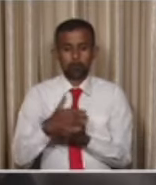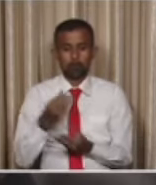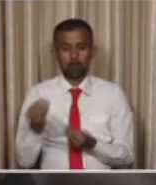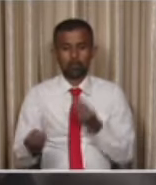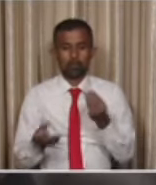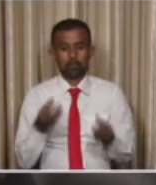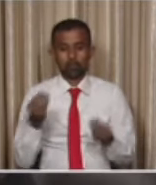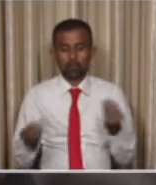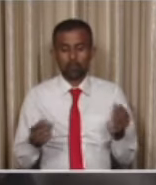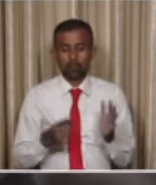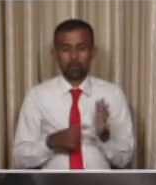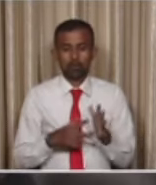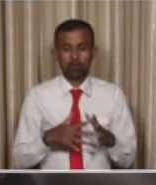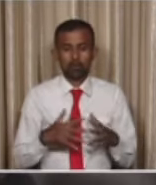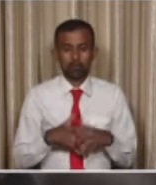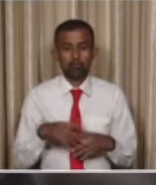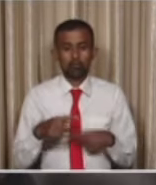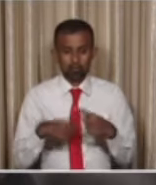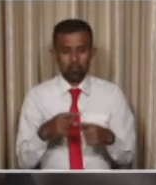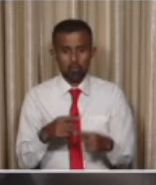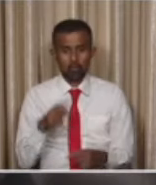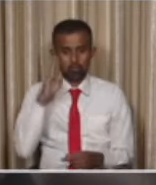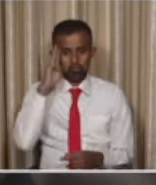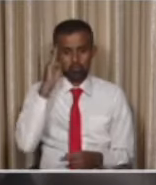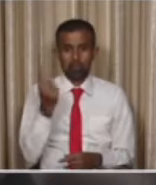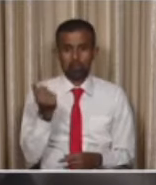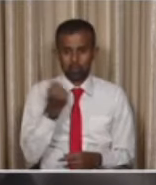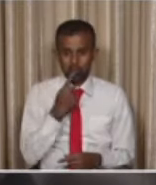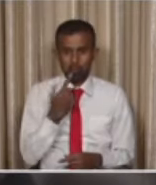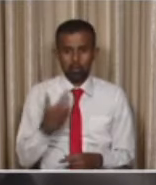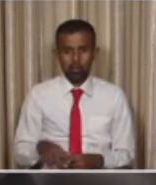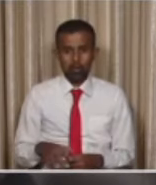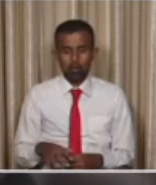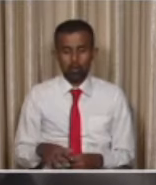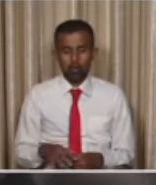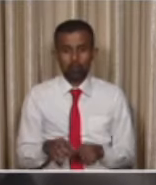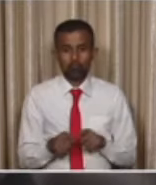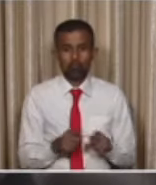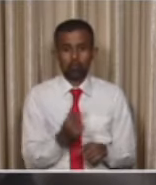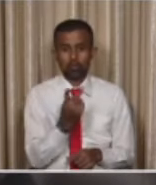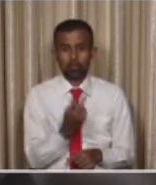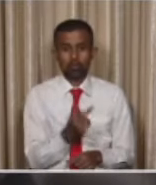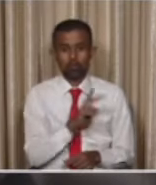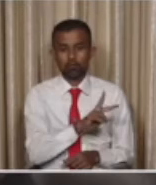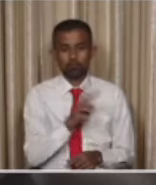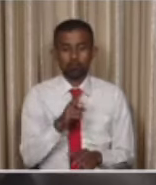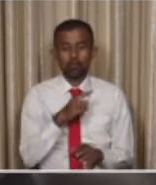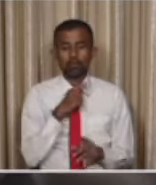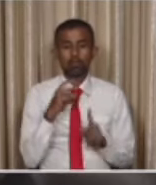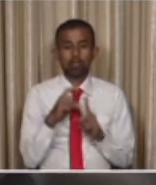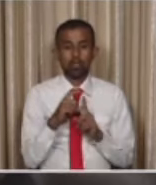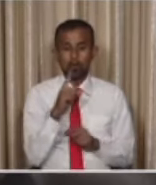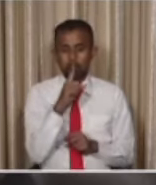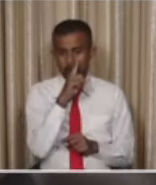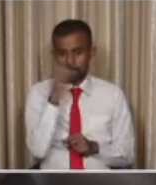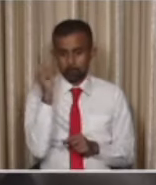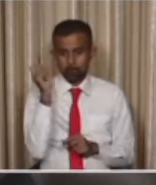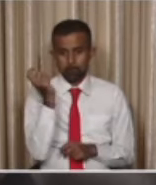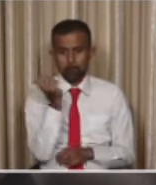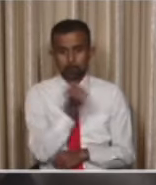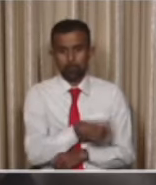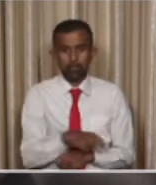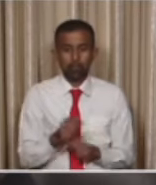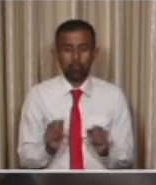process in December 22, an all-party conference. Then he had